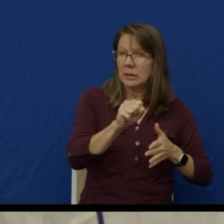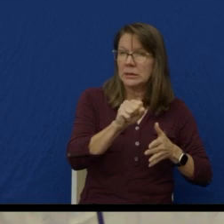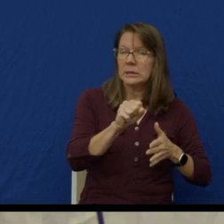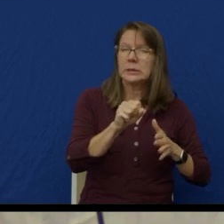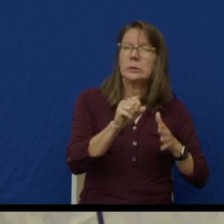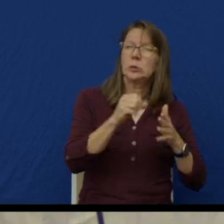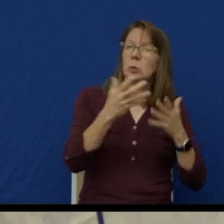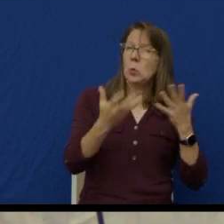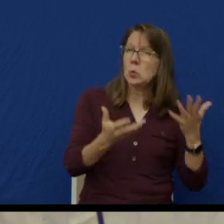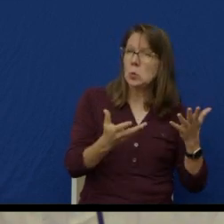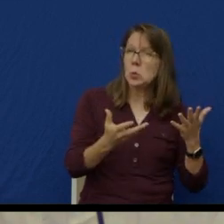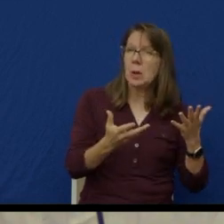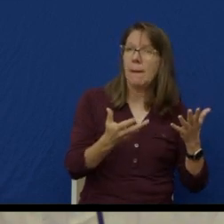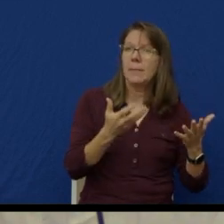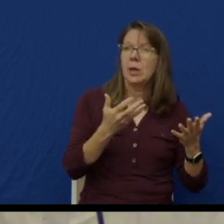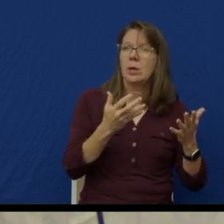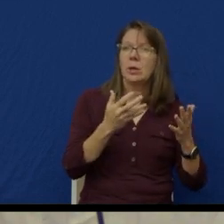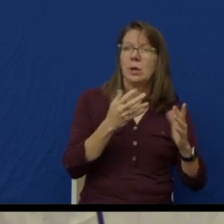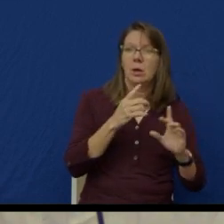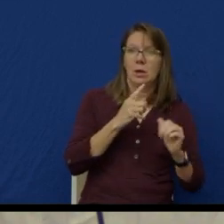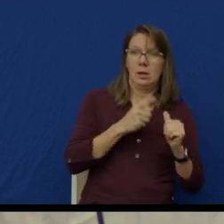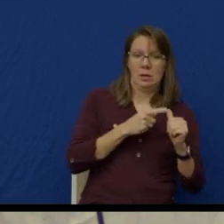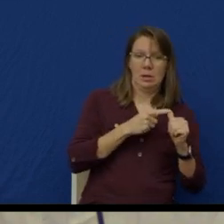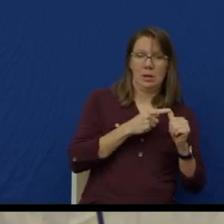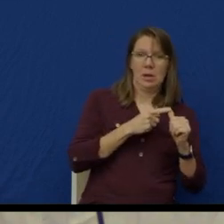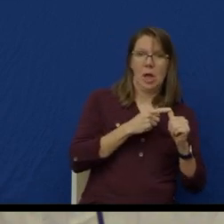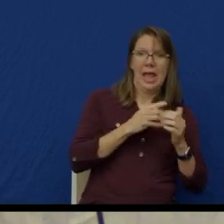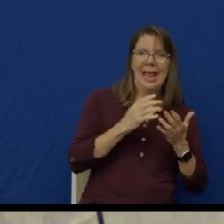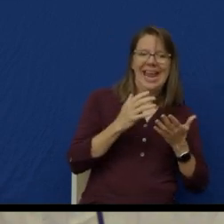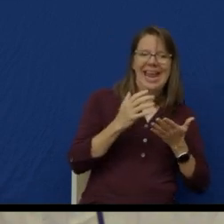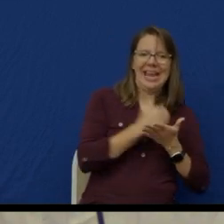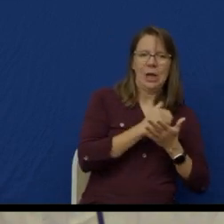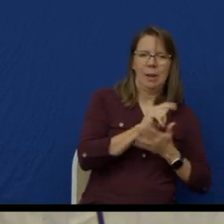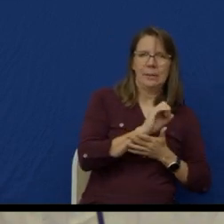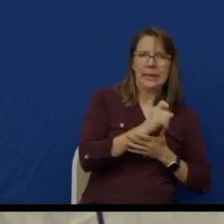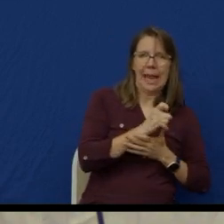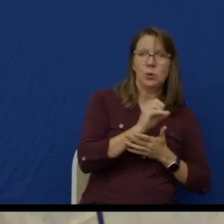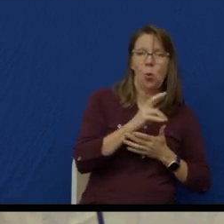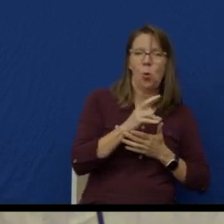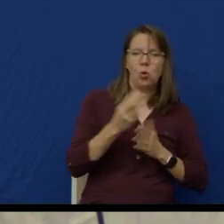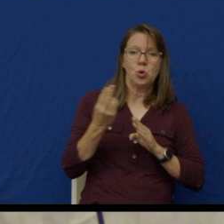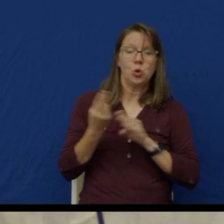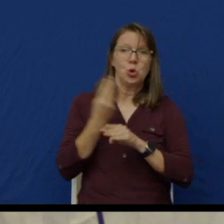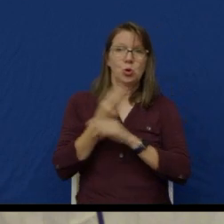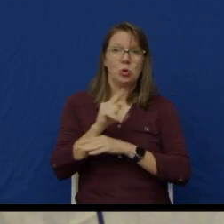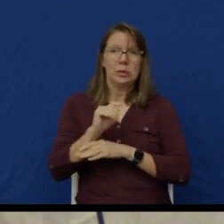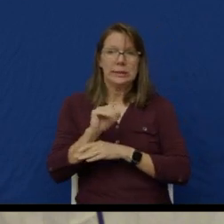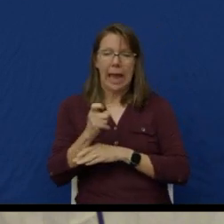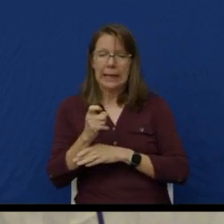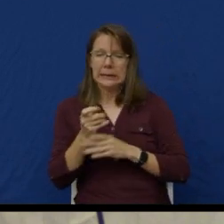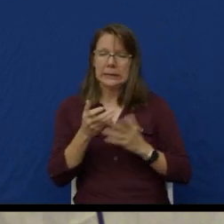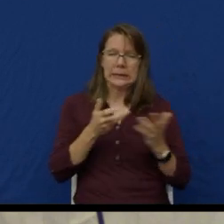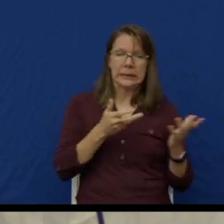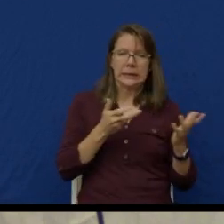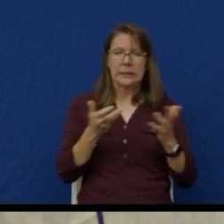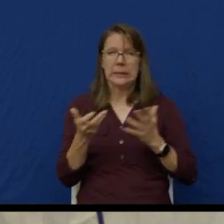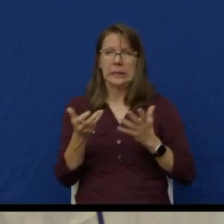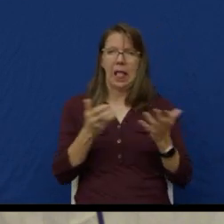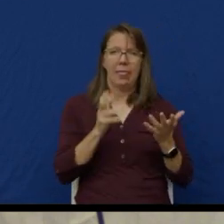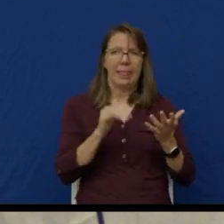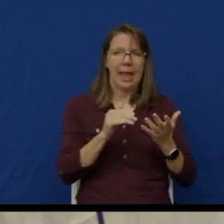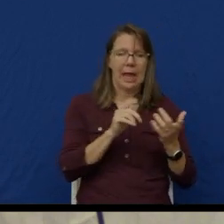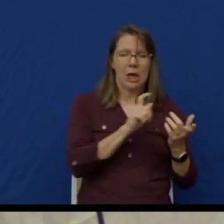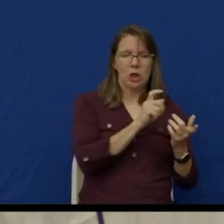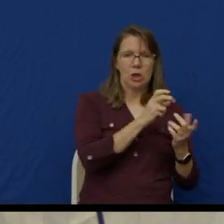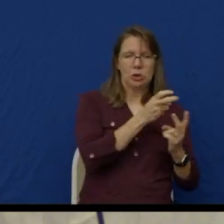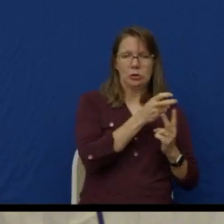from income tax to consumption or sales tax. And so we're still seeing that that transition. We're in